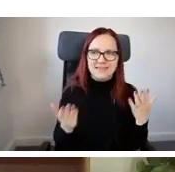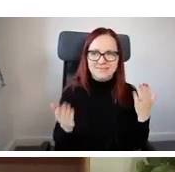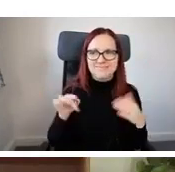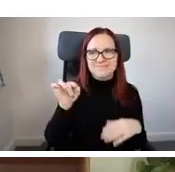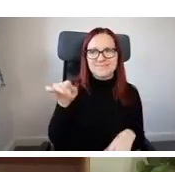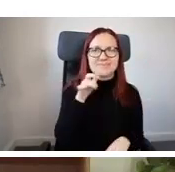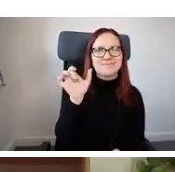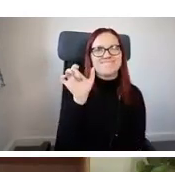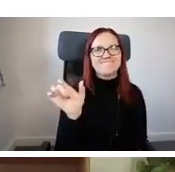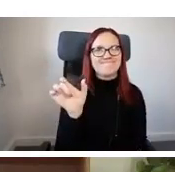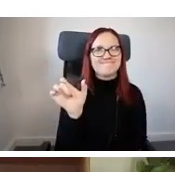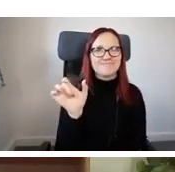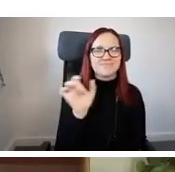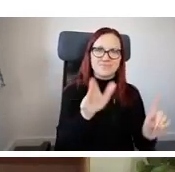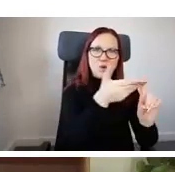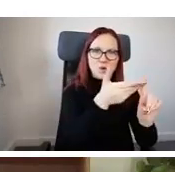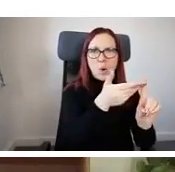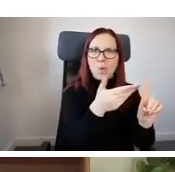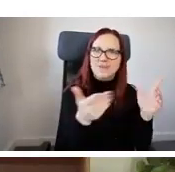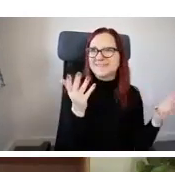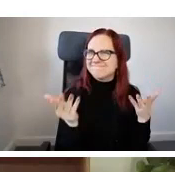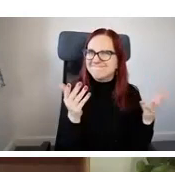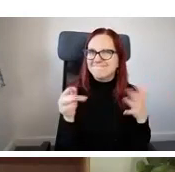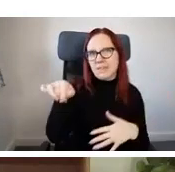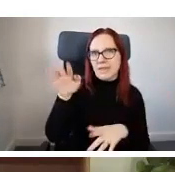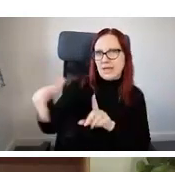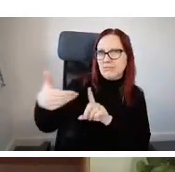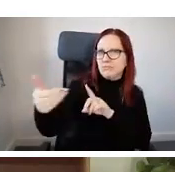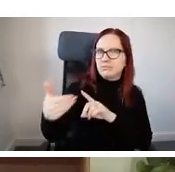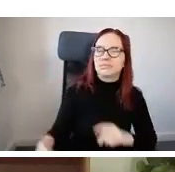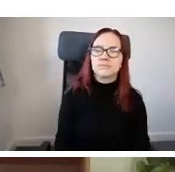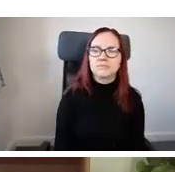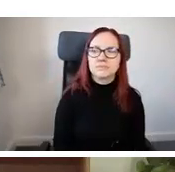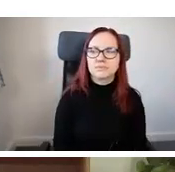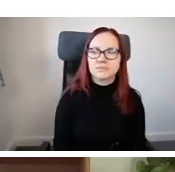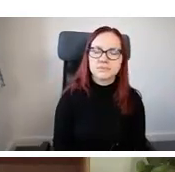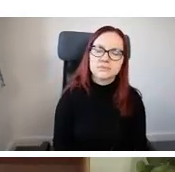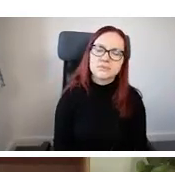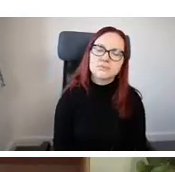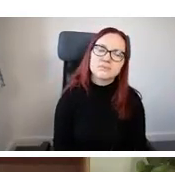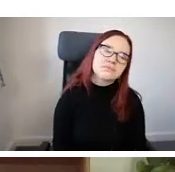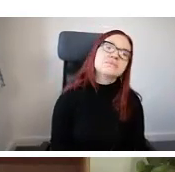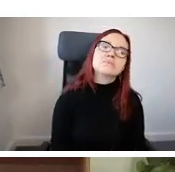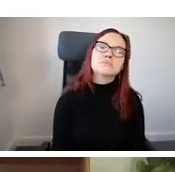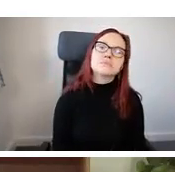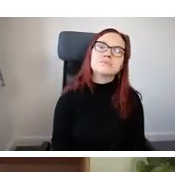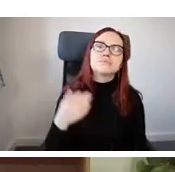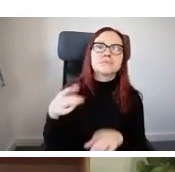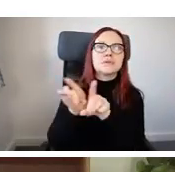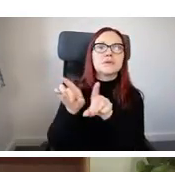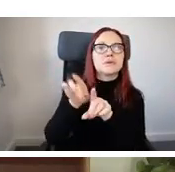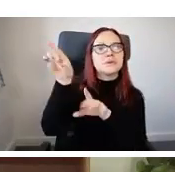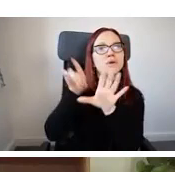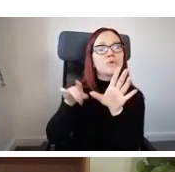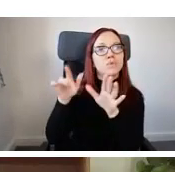importance around the use of language in this topic. And finally, youth advisors said that the most